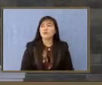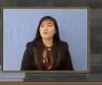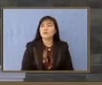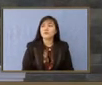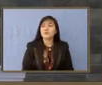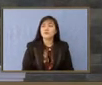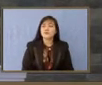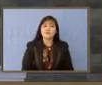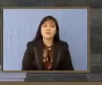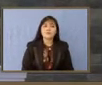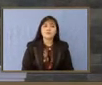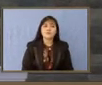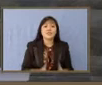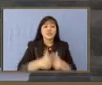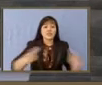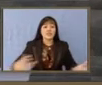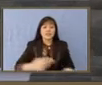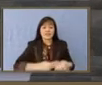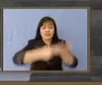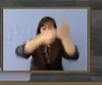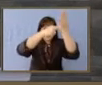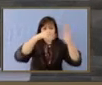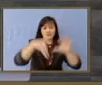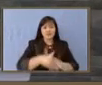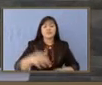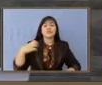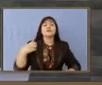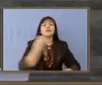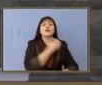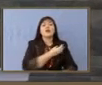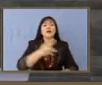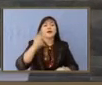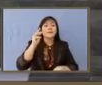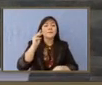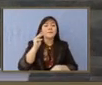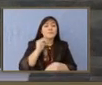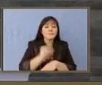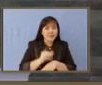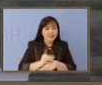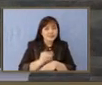big help para po sa atin pong mga ministers. All right, for a